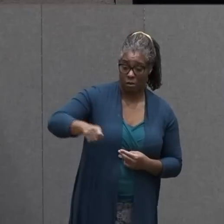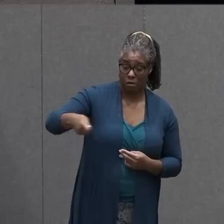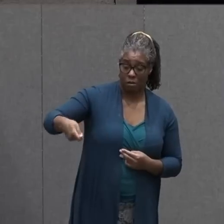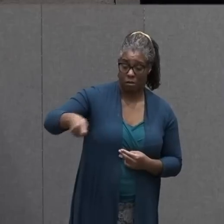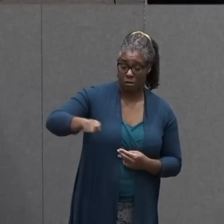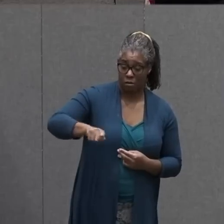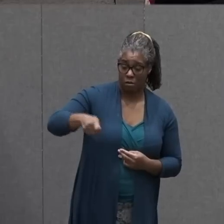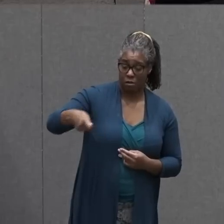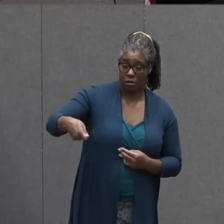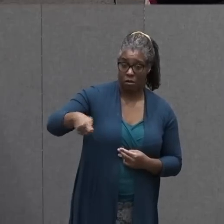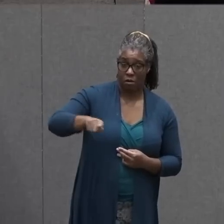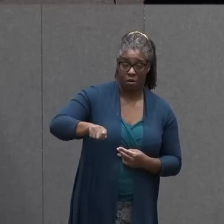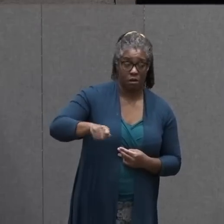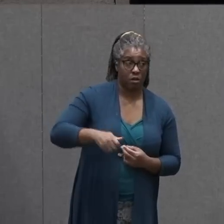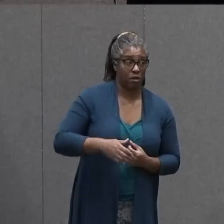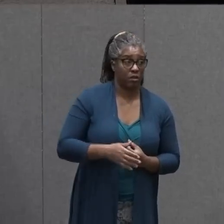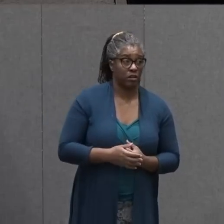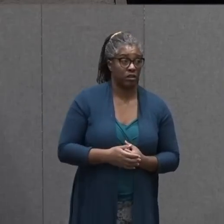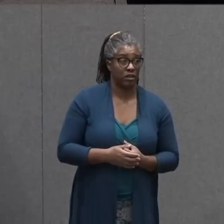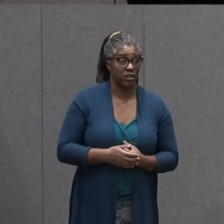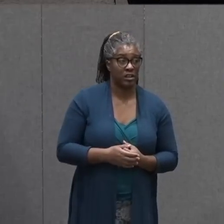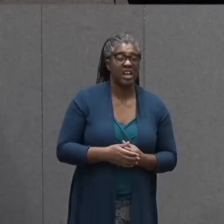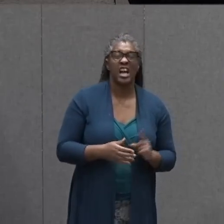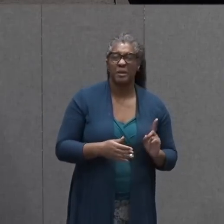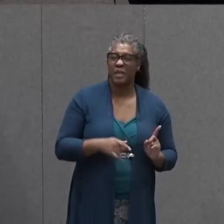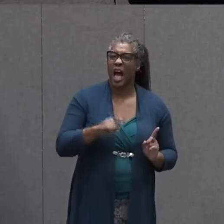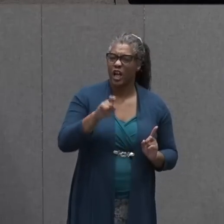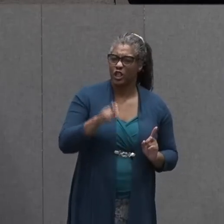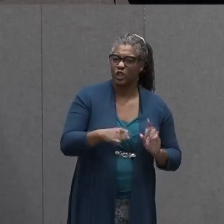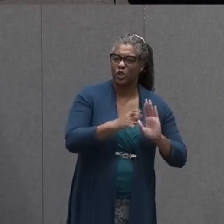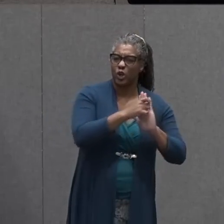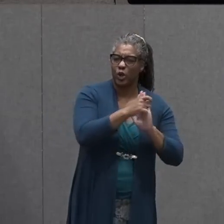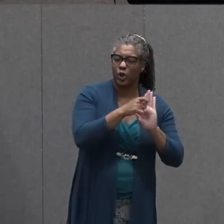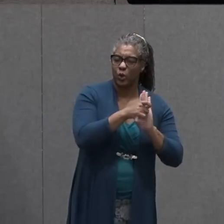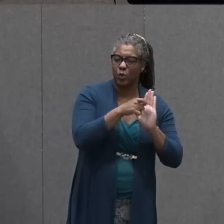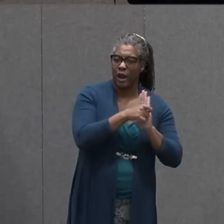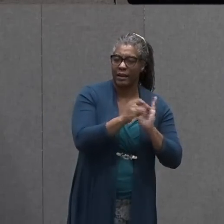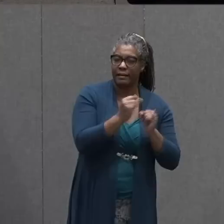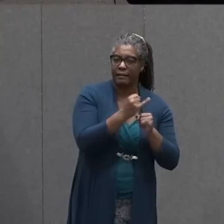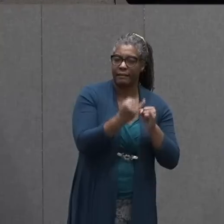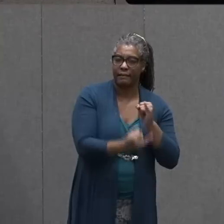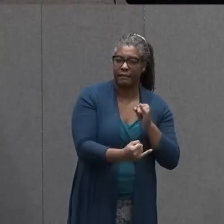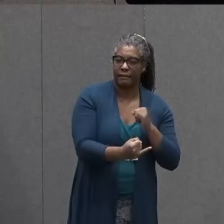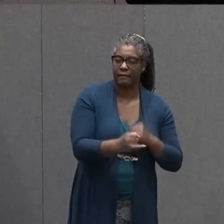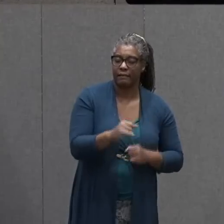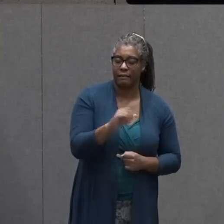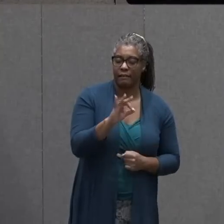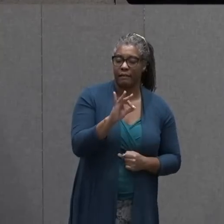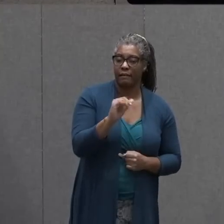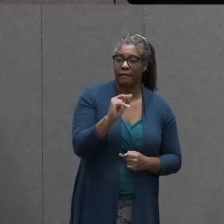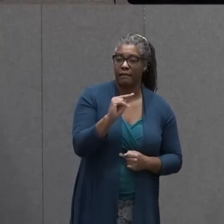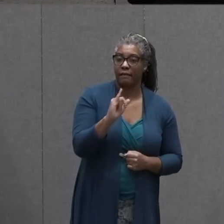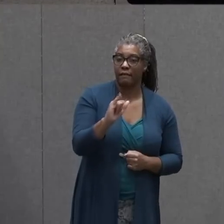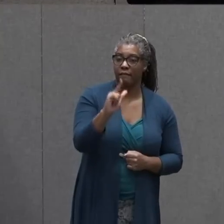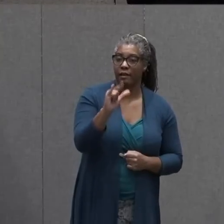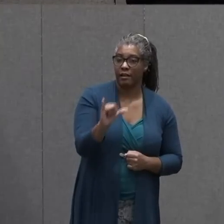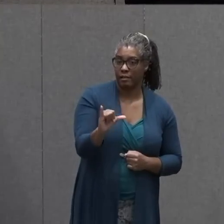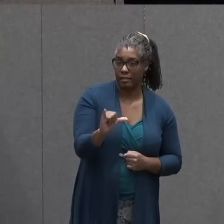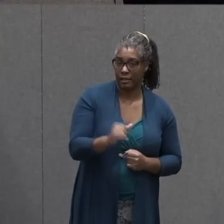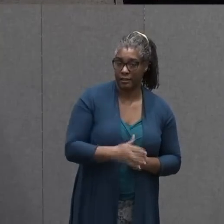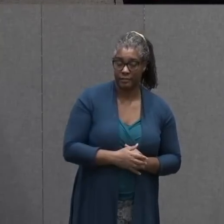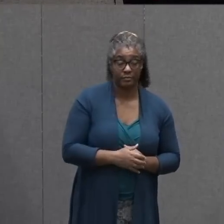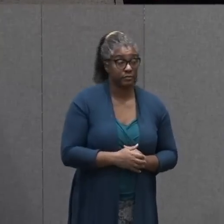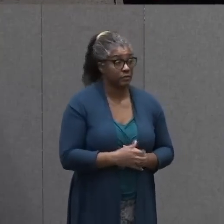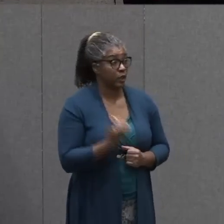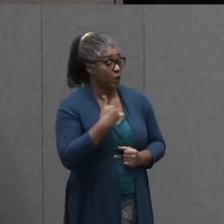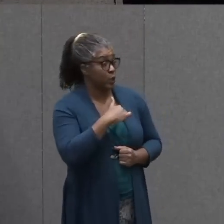which I probably should have put finally. I like that. And did we add our sugar? Oh, we may have forgotten. So I'm going to